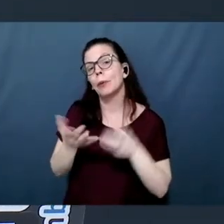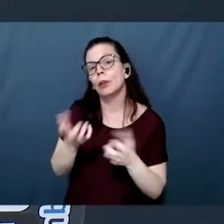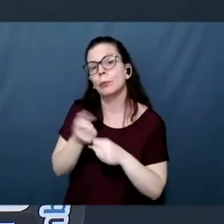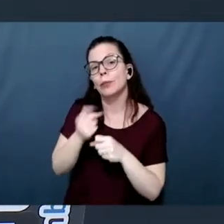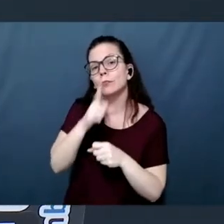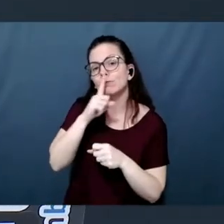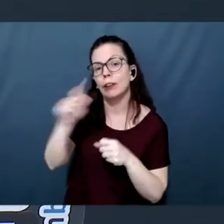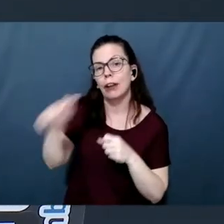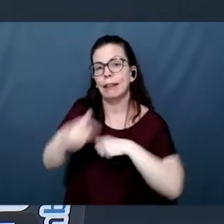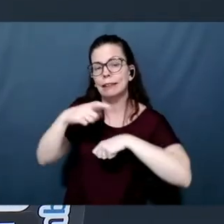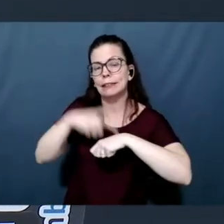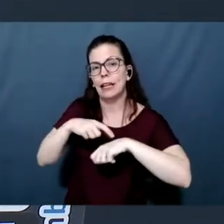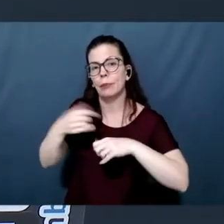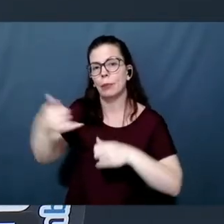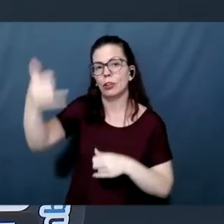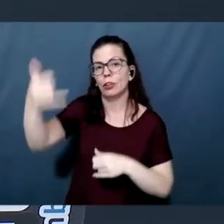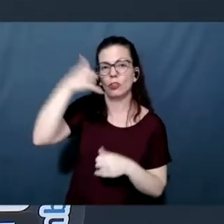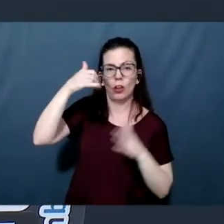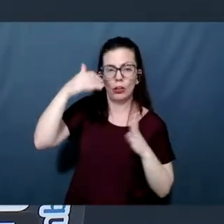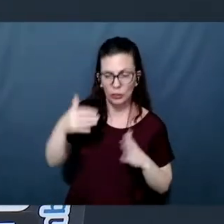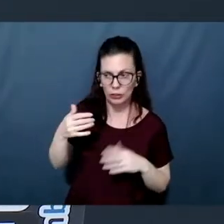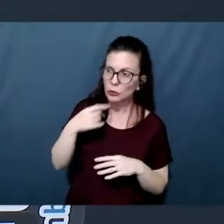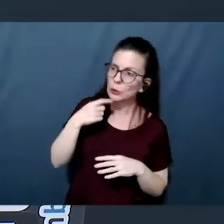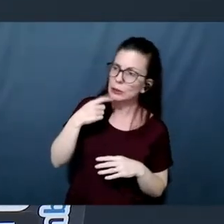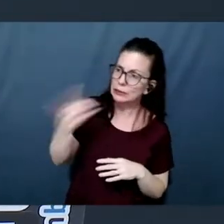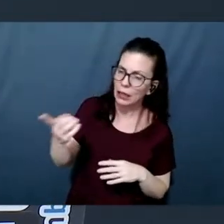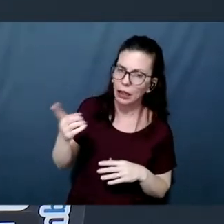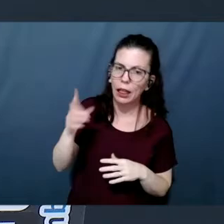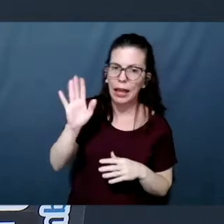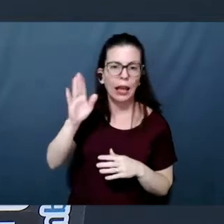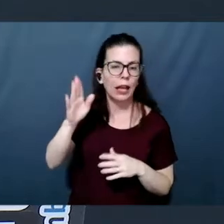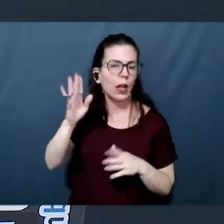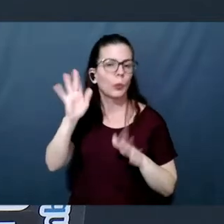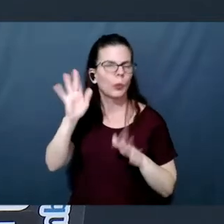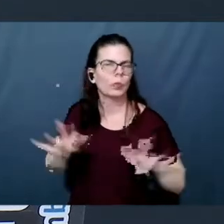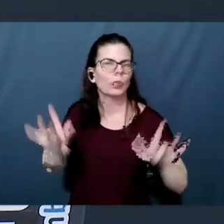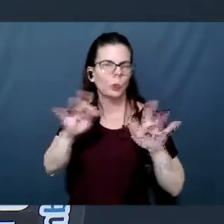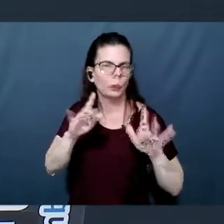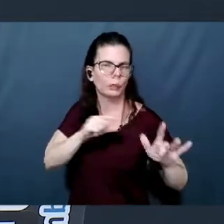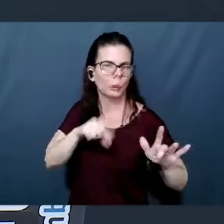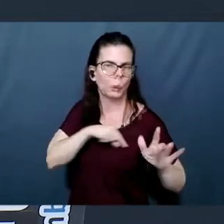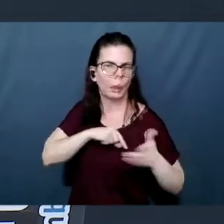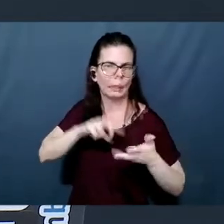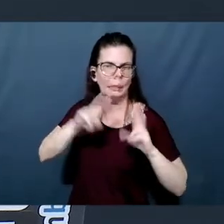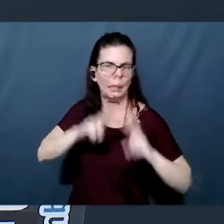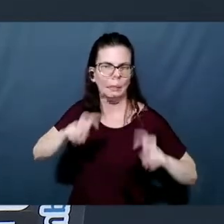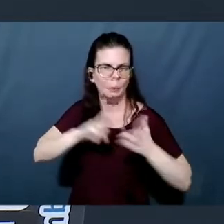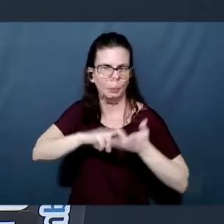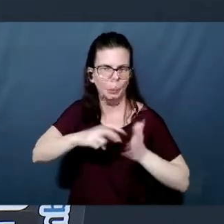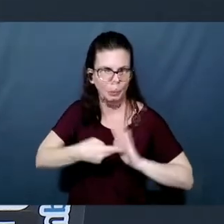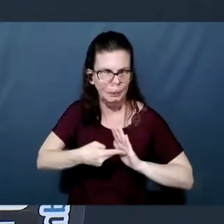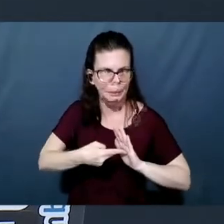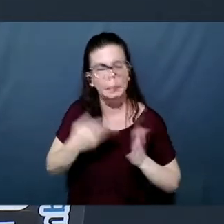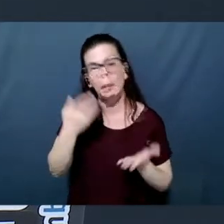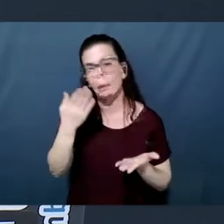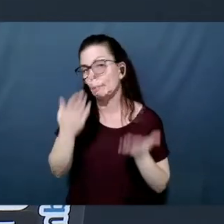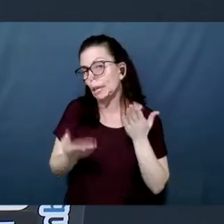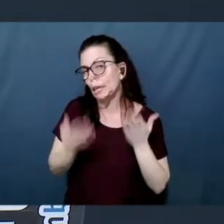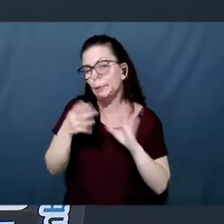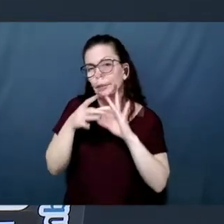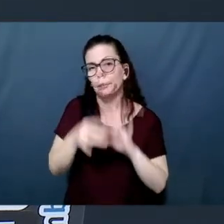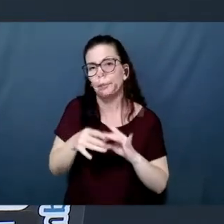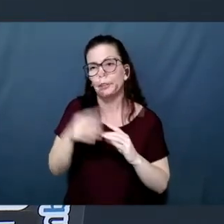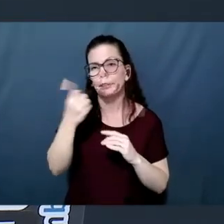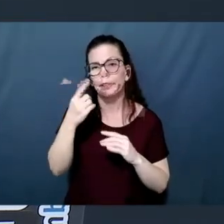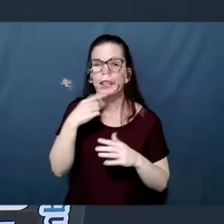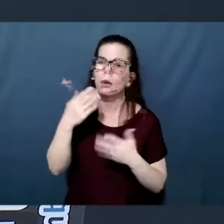comes in, you tell them, hey, this call is being recorded for quality assurance purposes. Or maybe it's about saying something like, thank you for being a